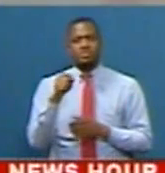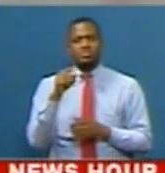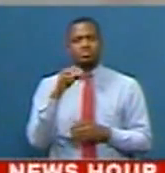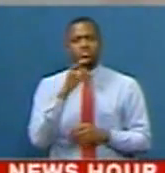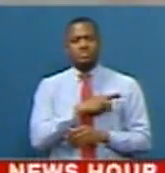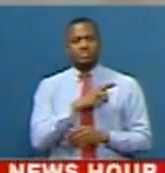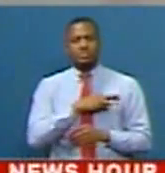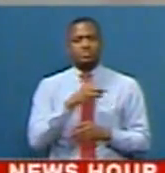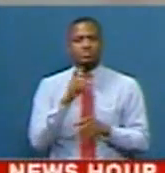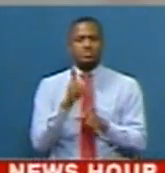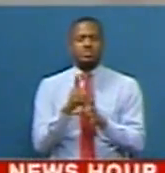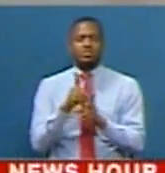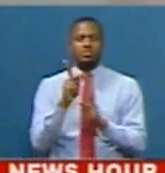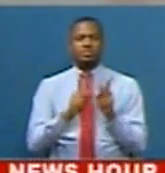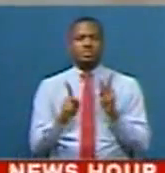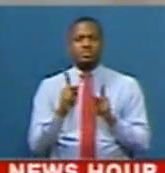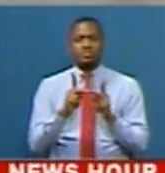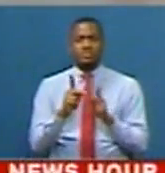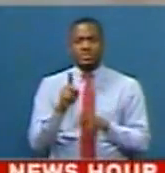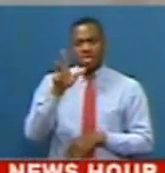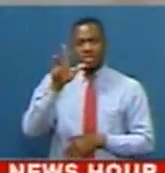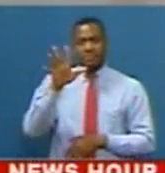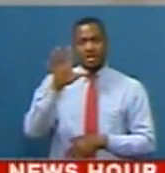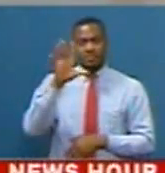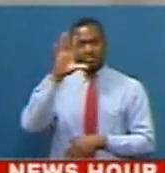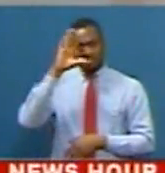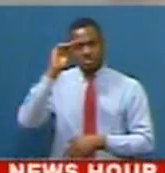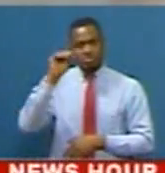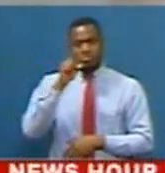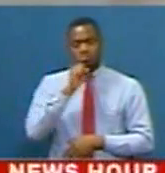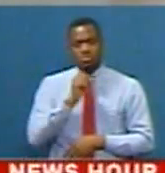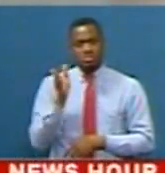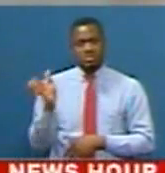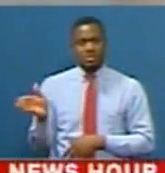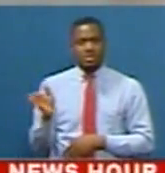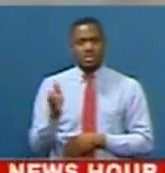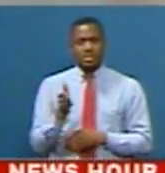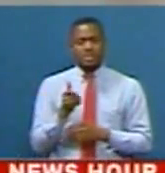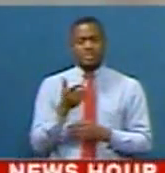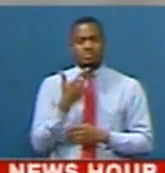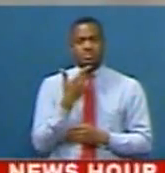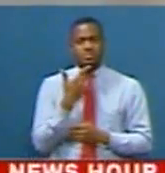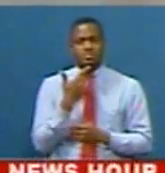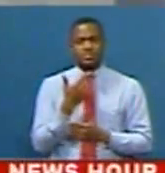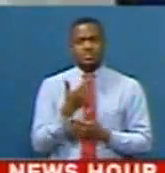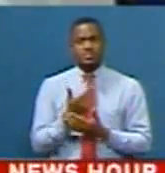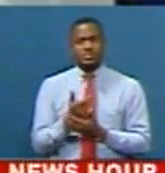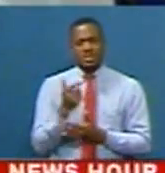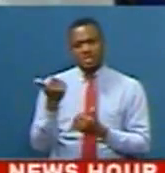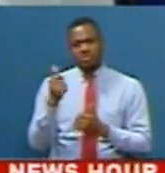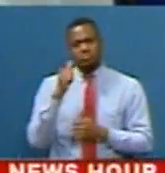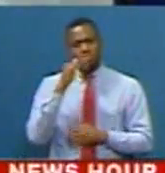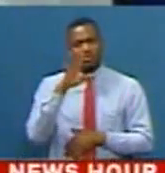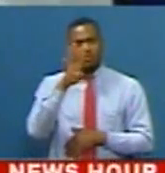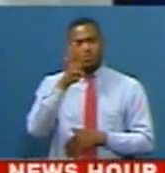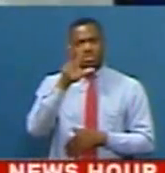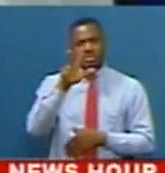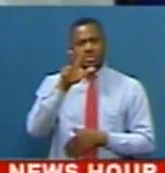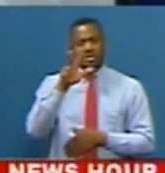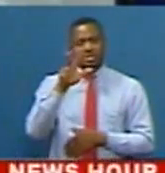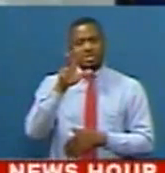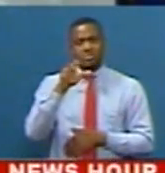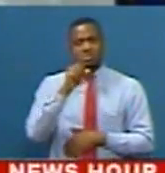Some beneficiaries, a 35-year-old Mr. Eric Batakinia and 43-year-old